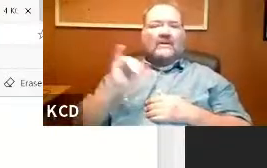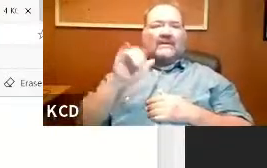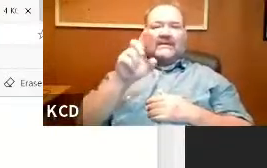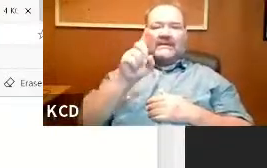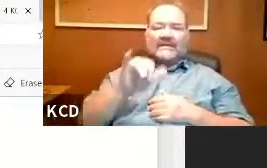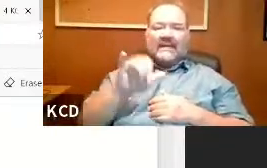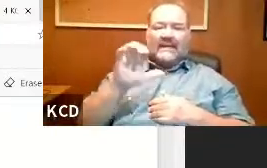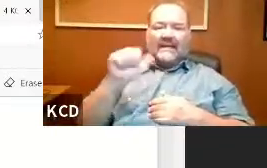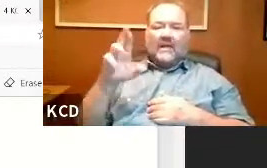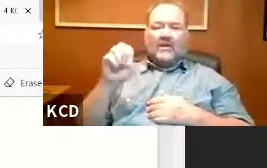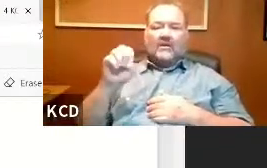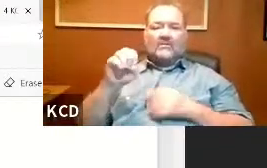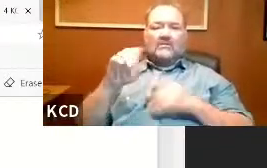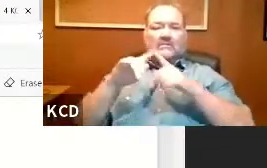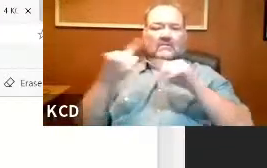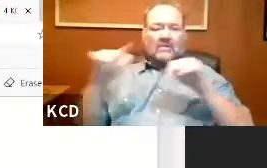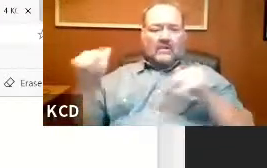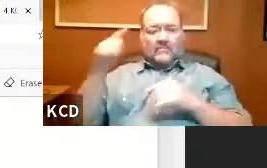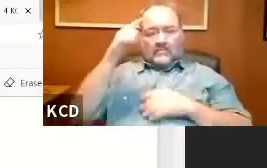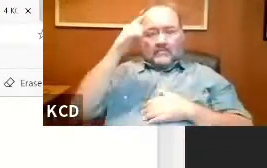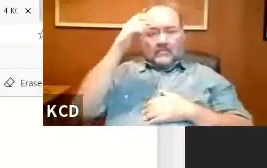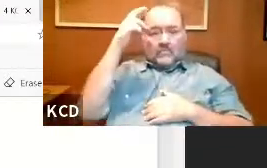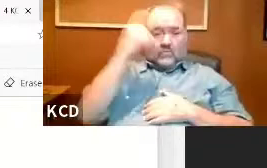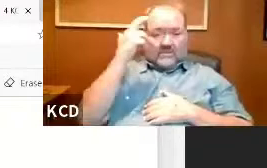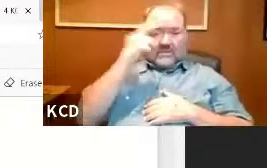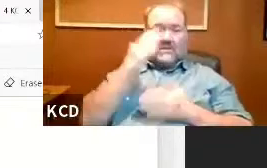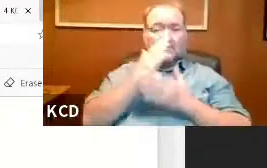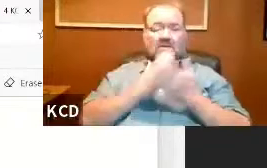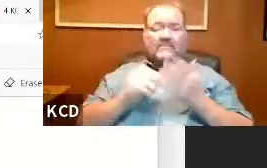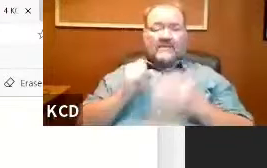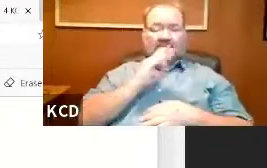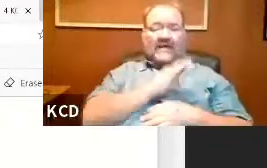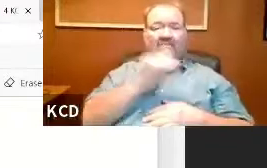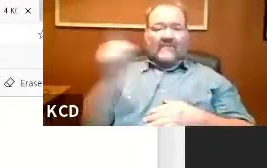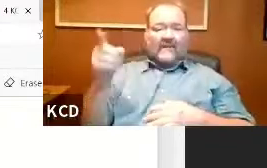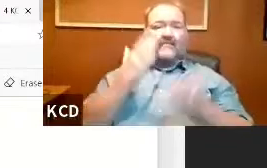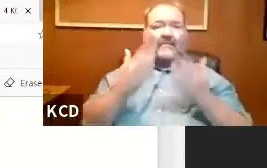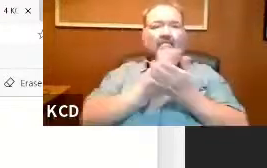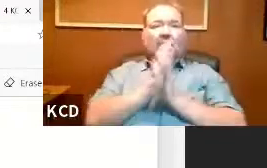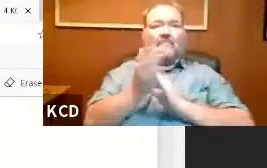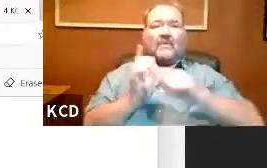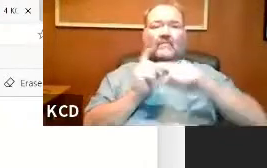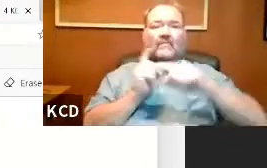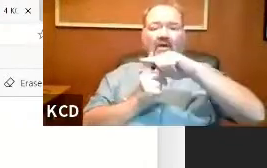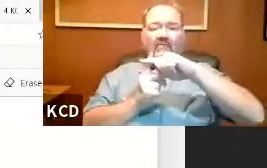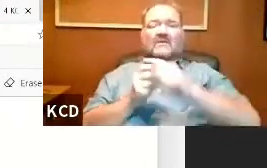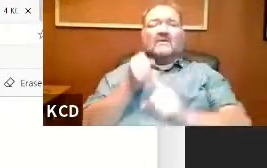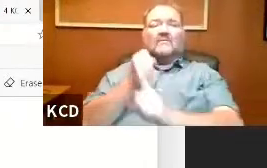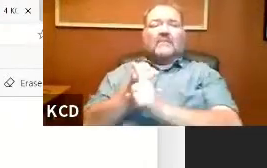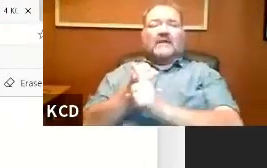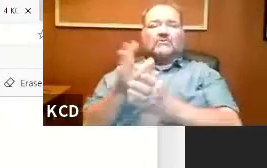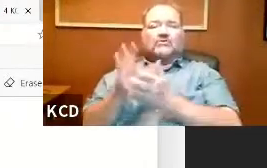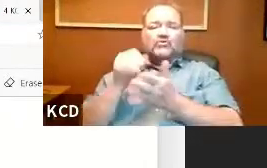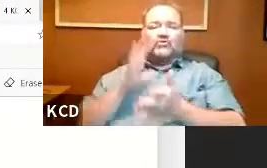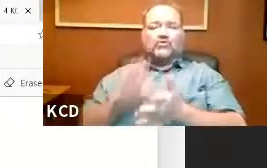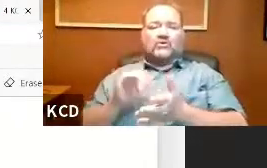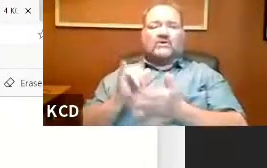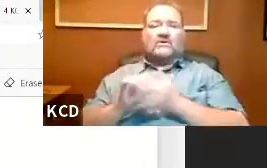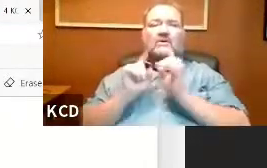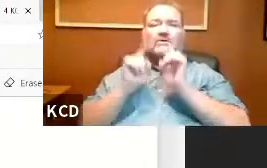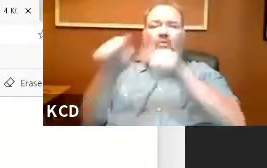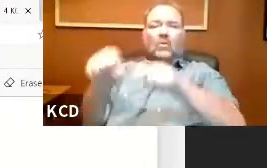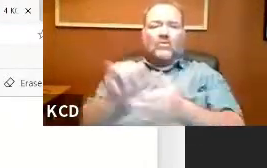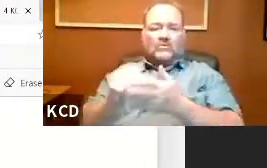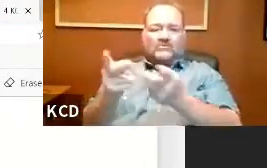and stuff, because some of the staff there might become positive and that impacts the students that attend those